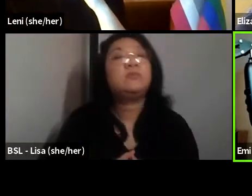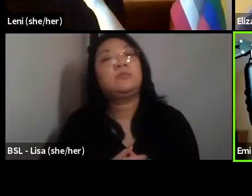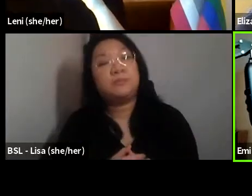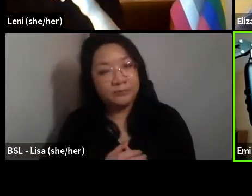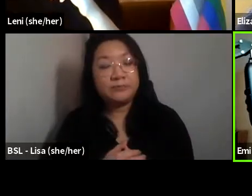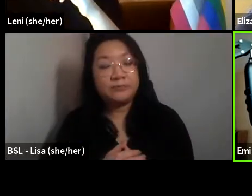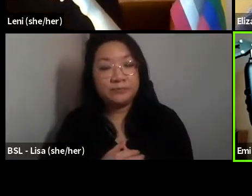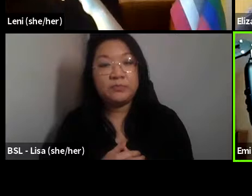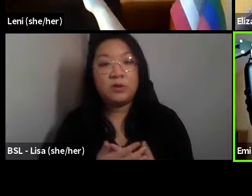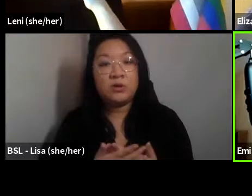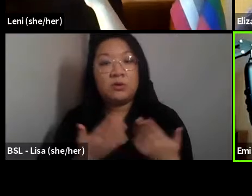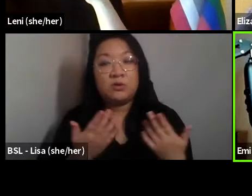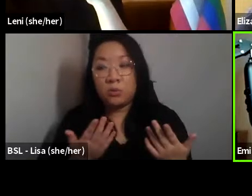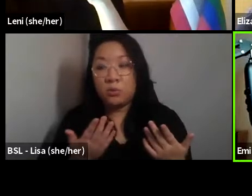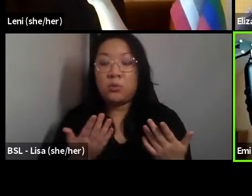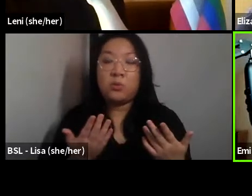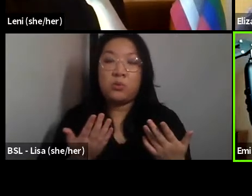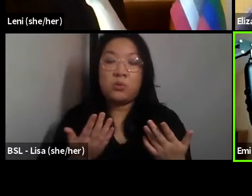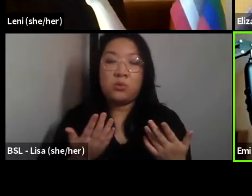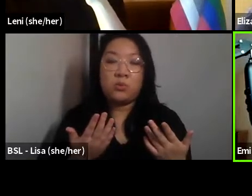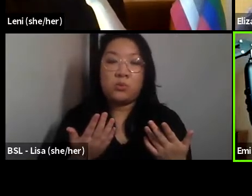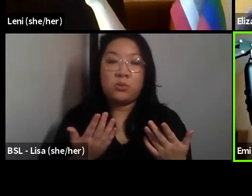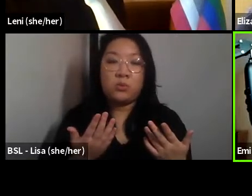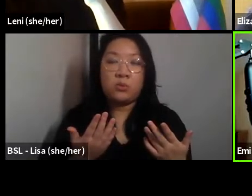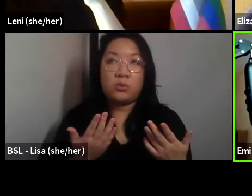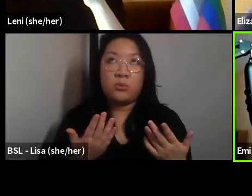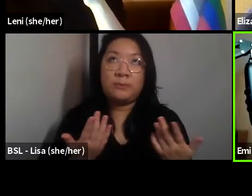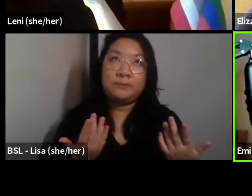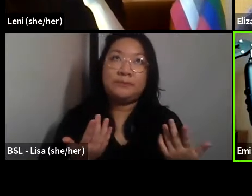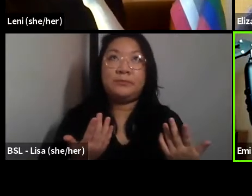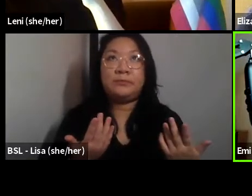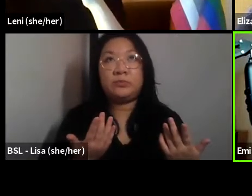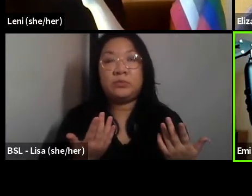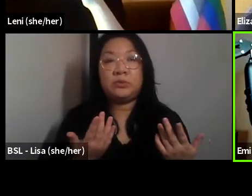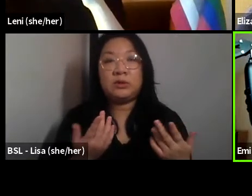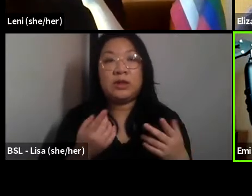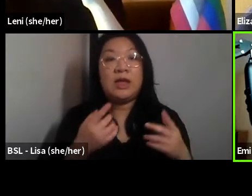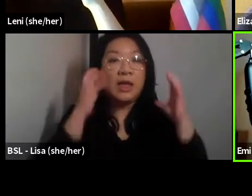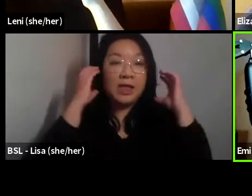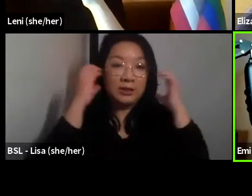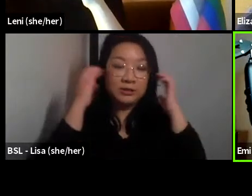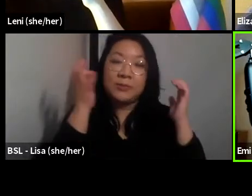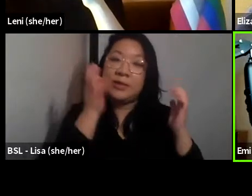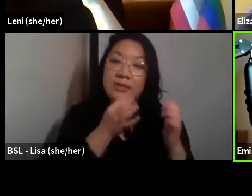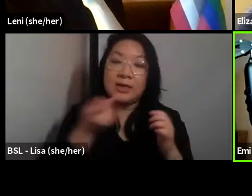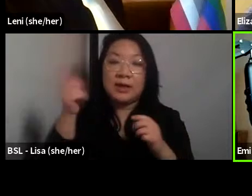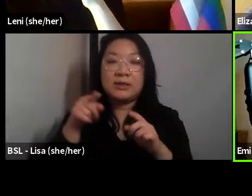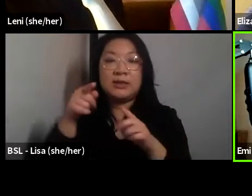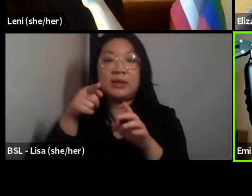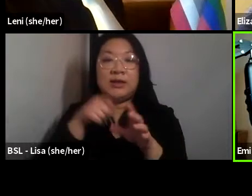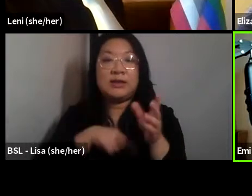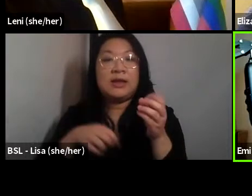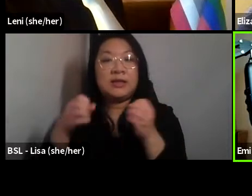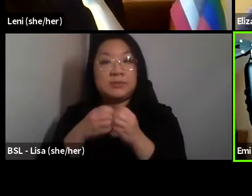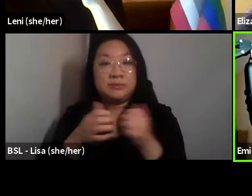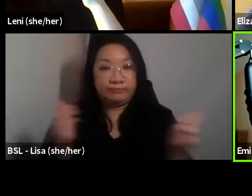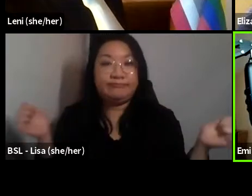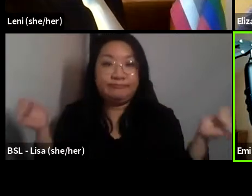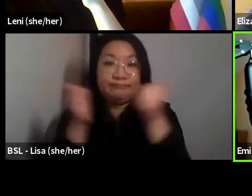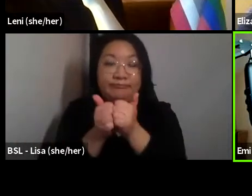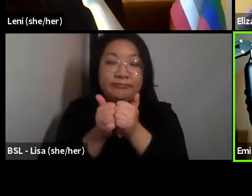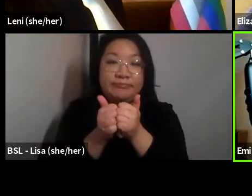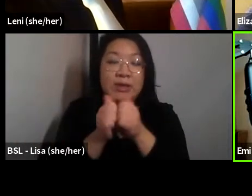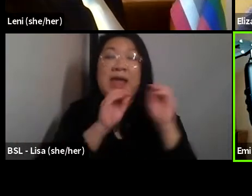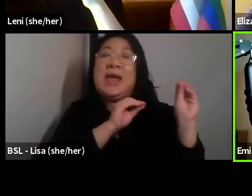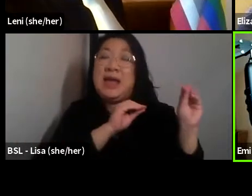So again, I echo both what Elizabeth and Yasmin said, in that education, I think, is the most important